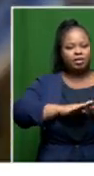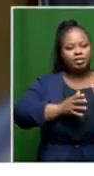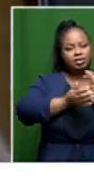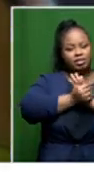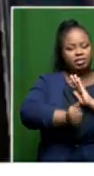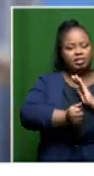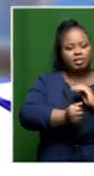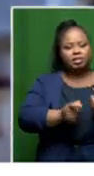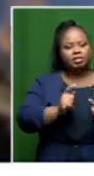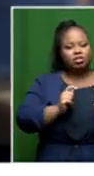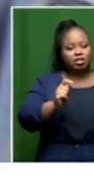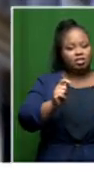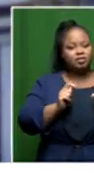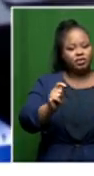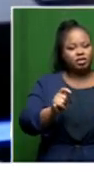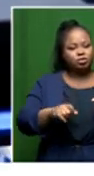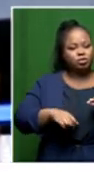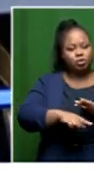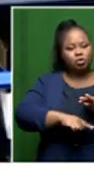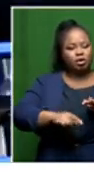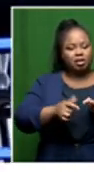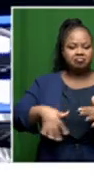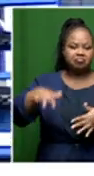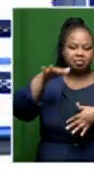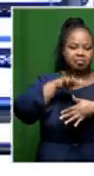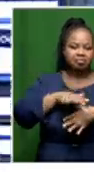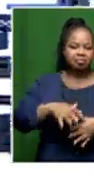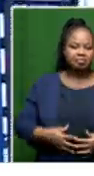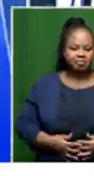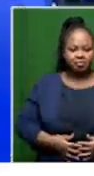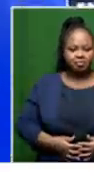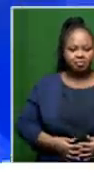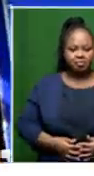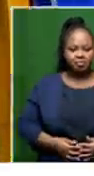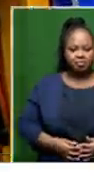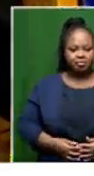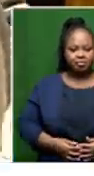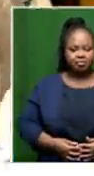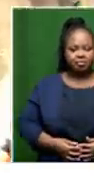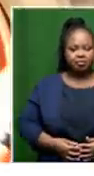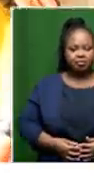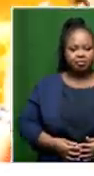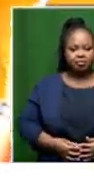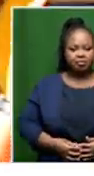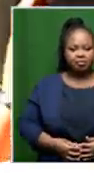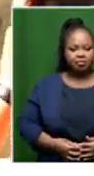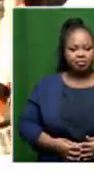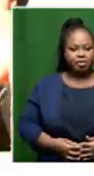transferred to locals were prioritized piman paloy sabc news mokopani